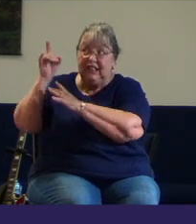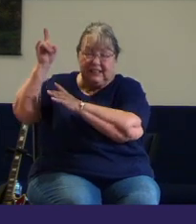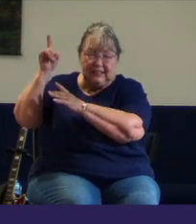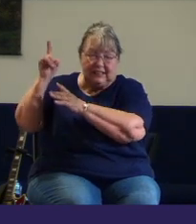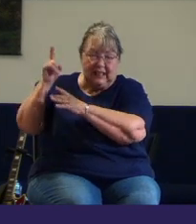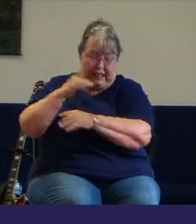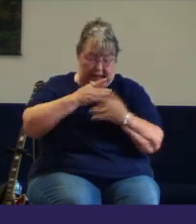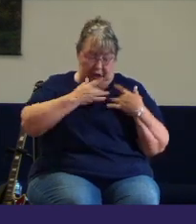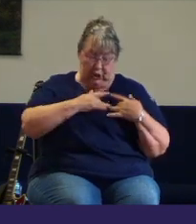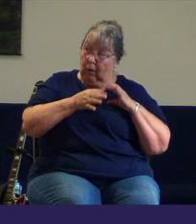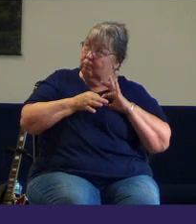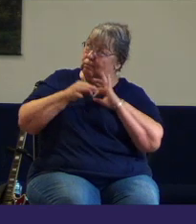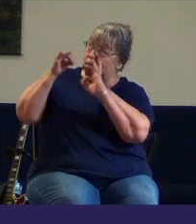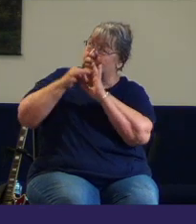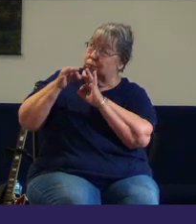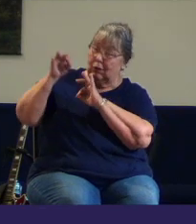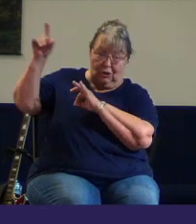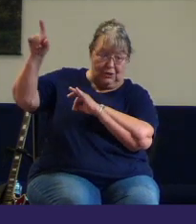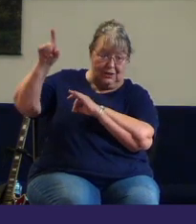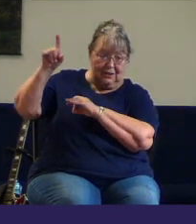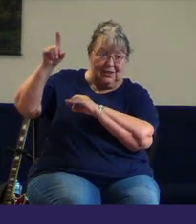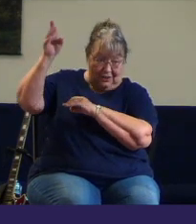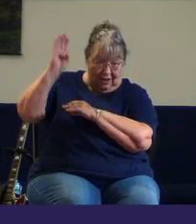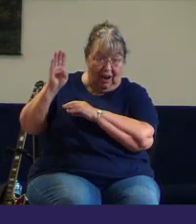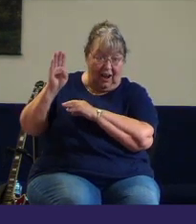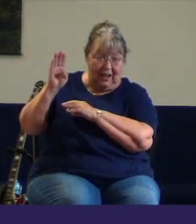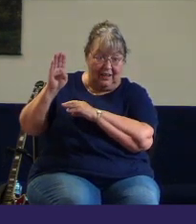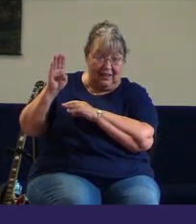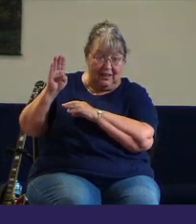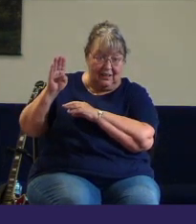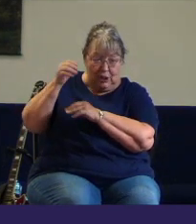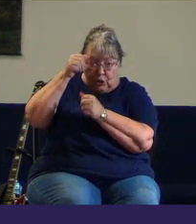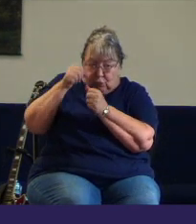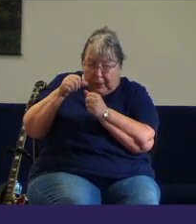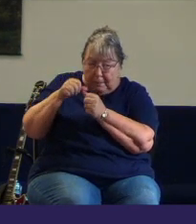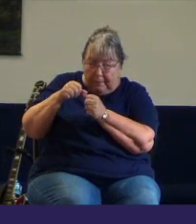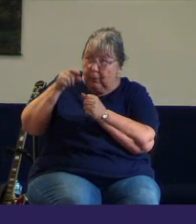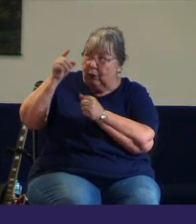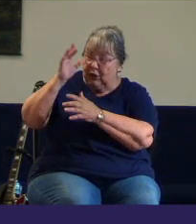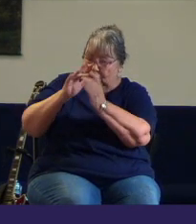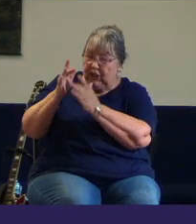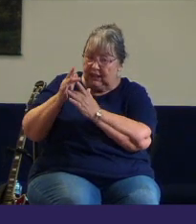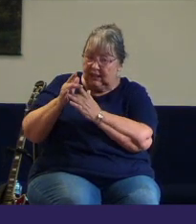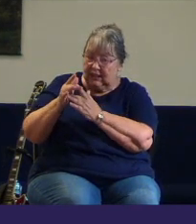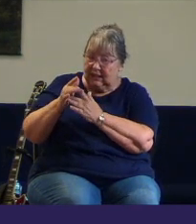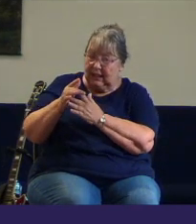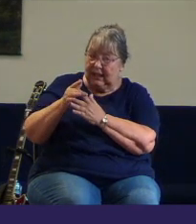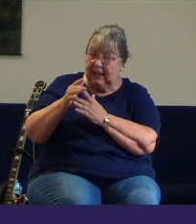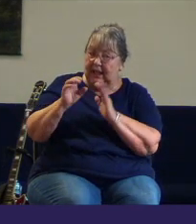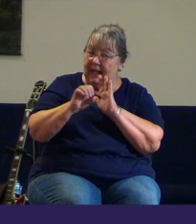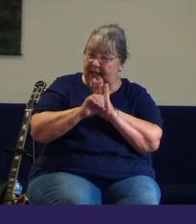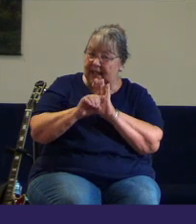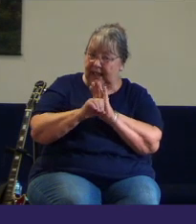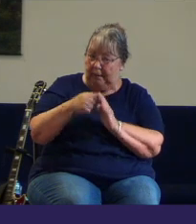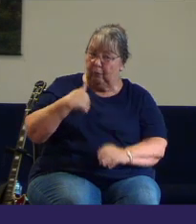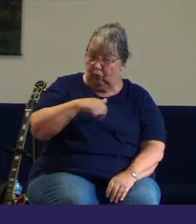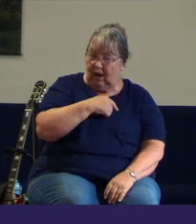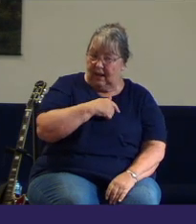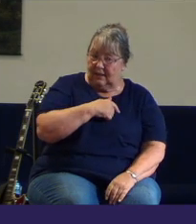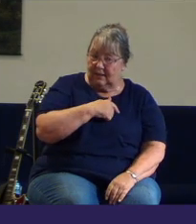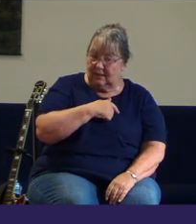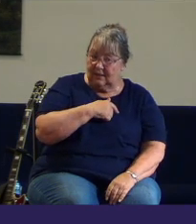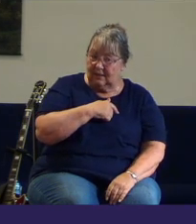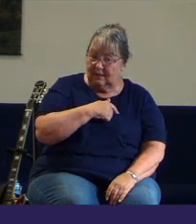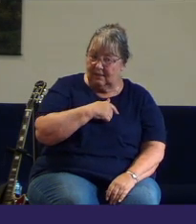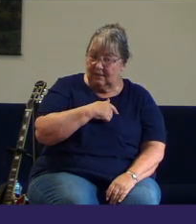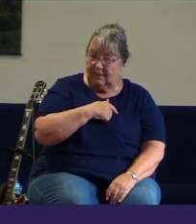to the Lord, and he allowed God to minister into his keeping. Remember, he's an example for us. And so Jesus was a man of